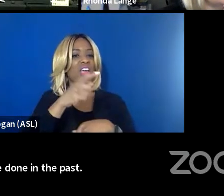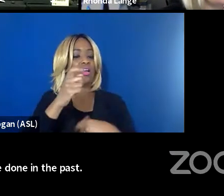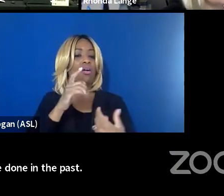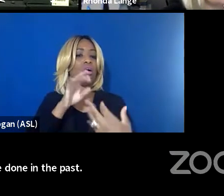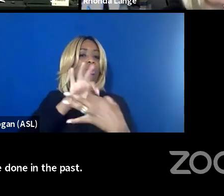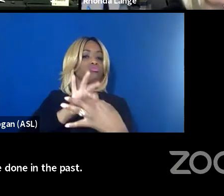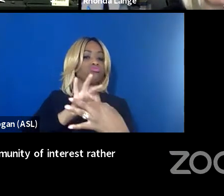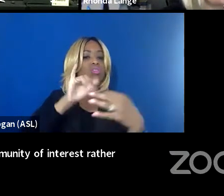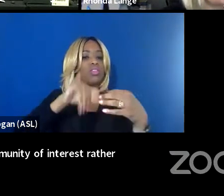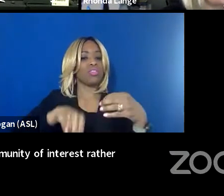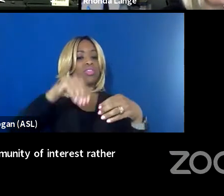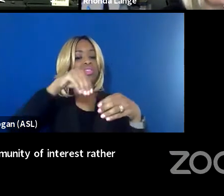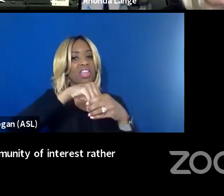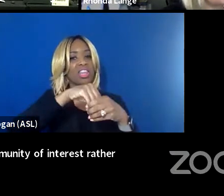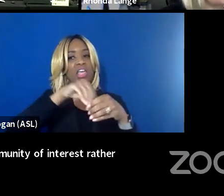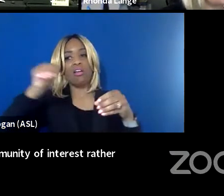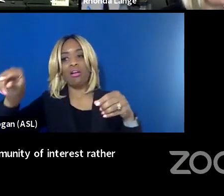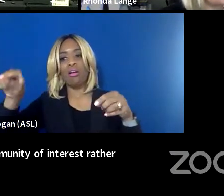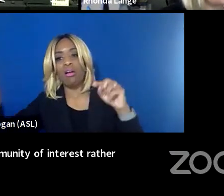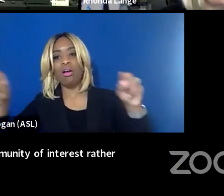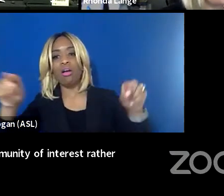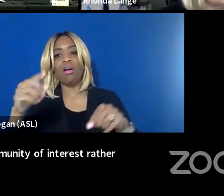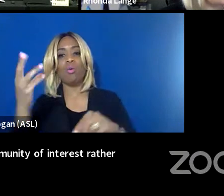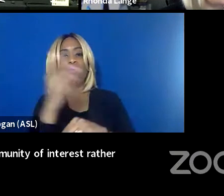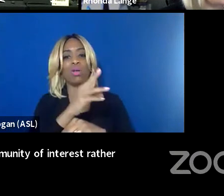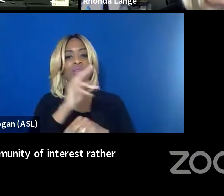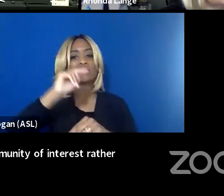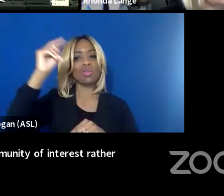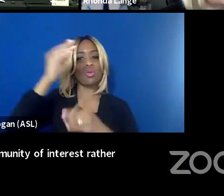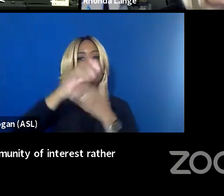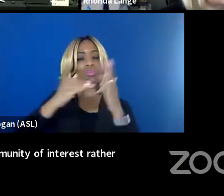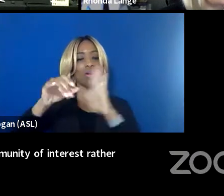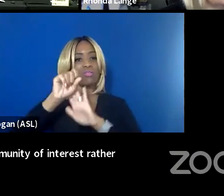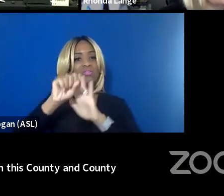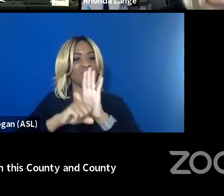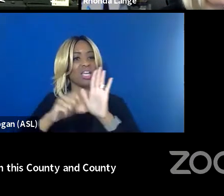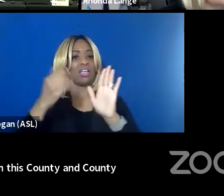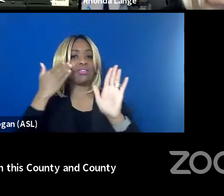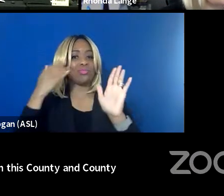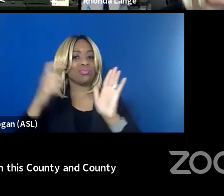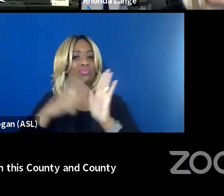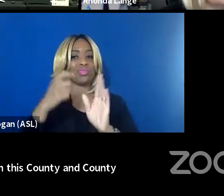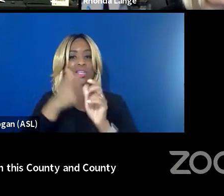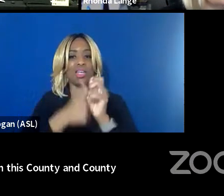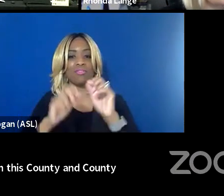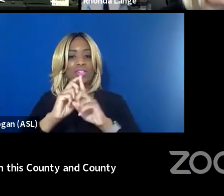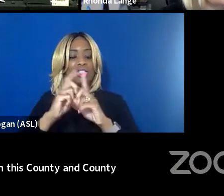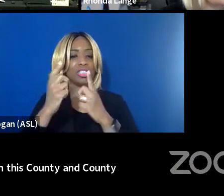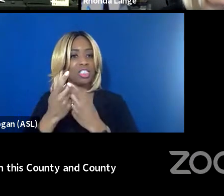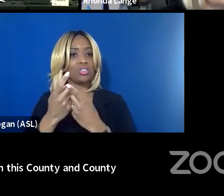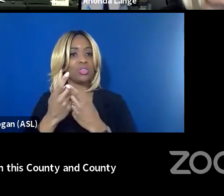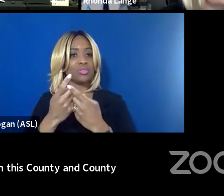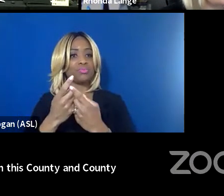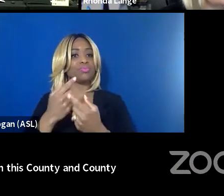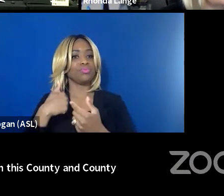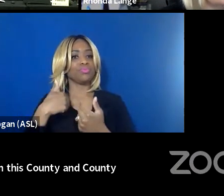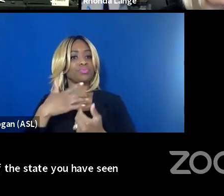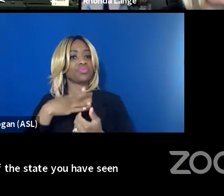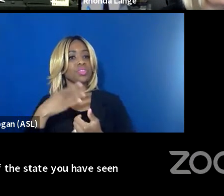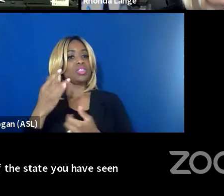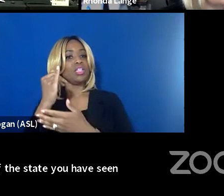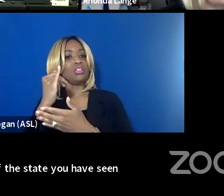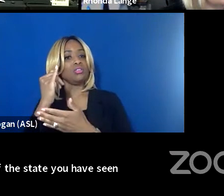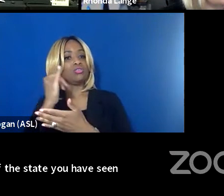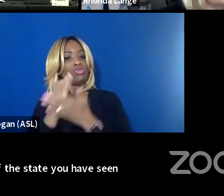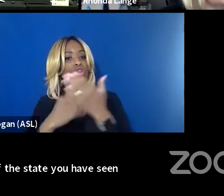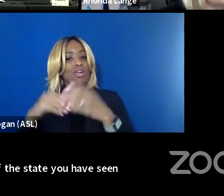perfectly inside this county, and on the western and northern parts of the state, you've seen over the years in every district map. We like to draw them inside the counties,